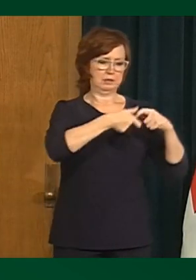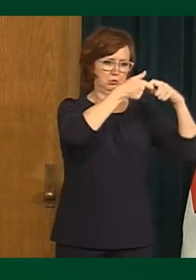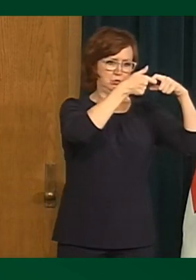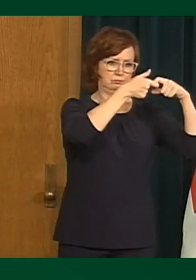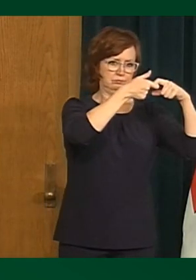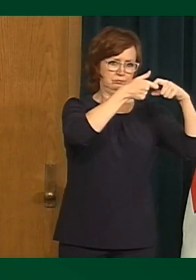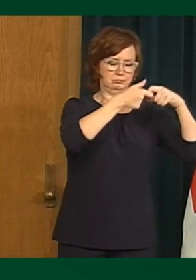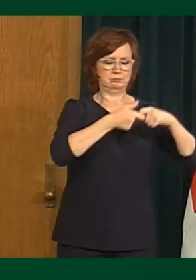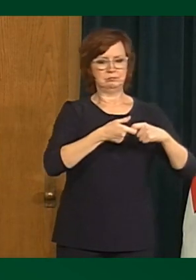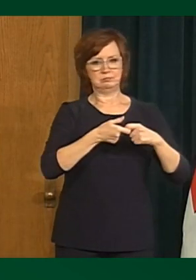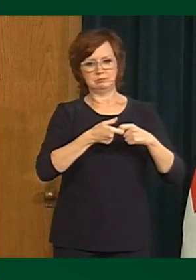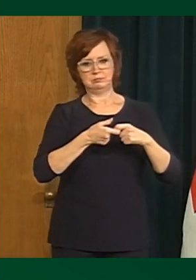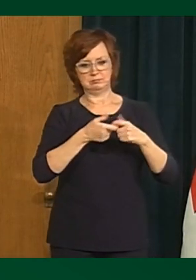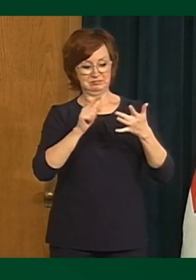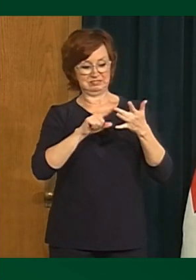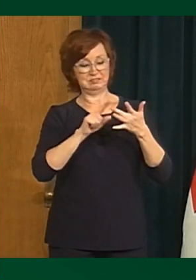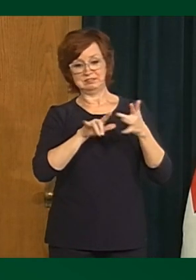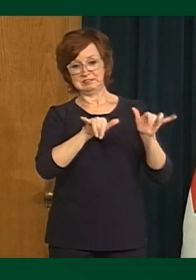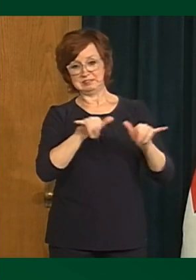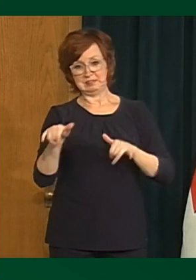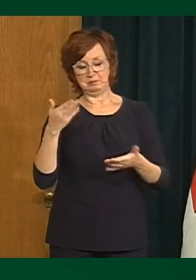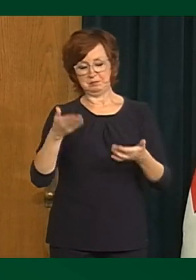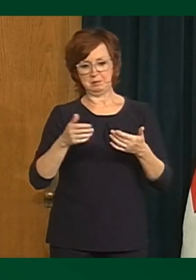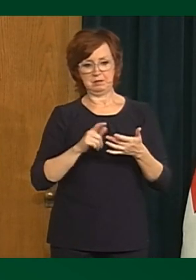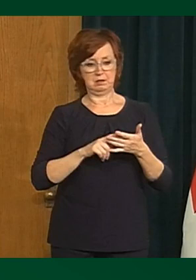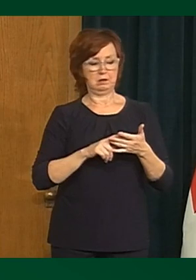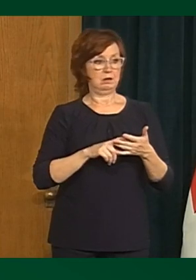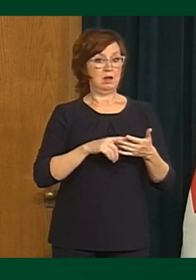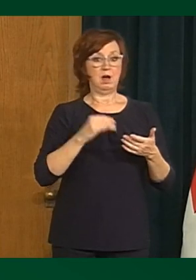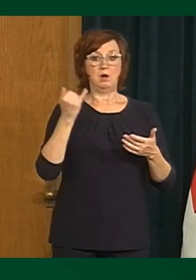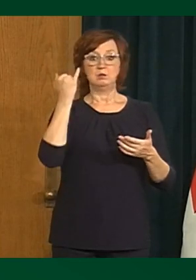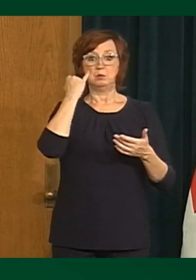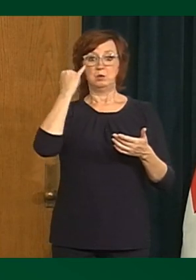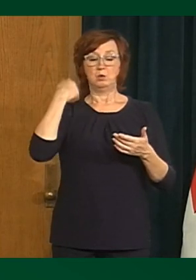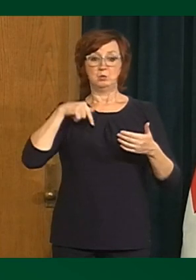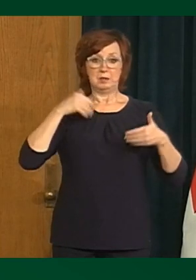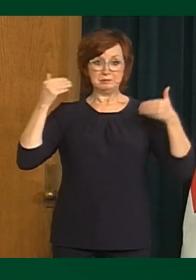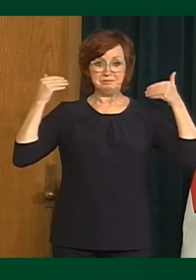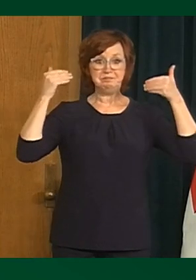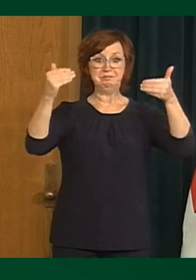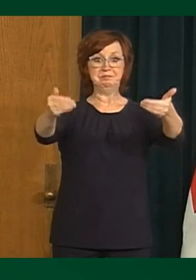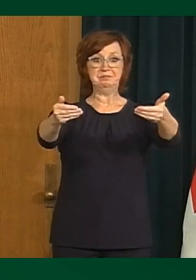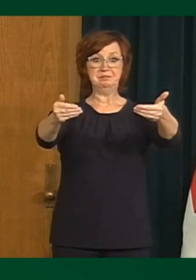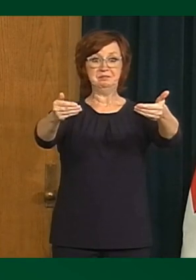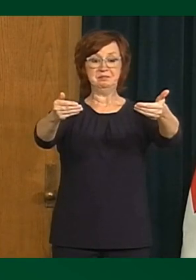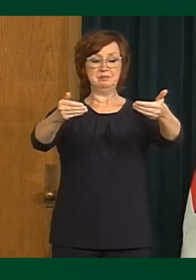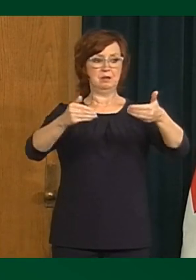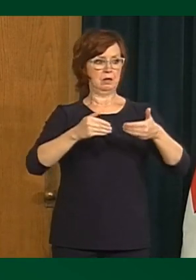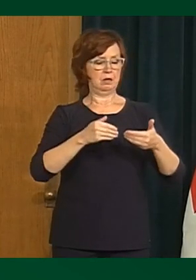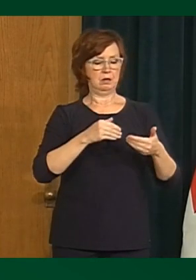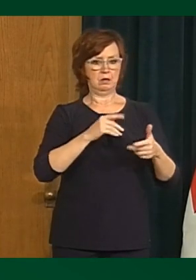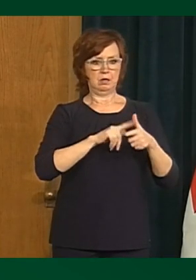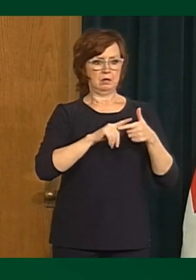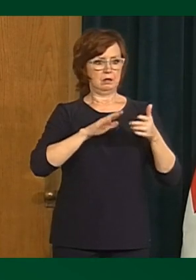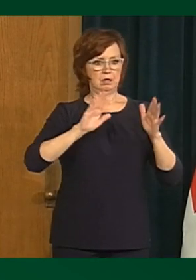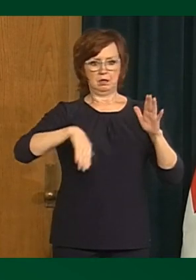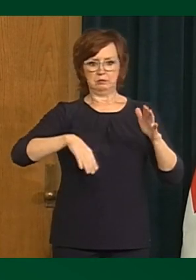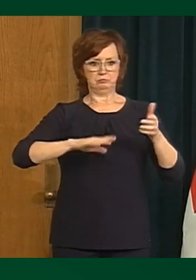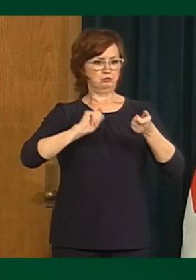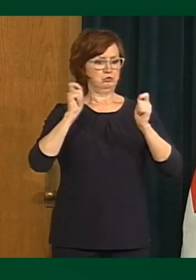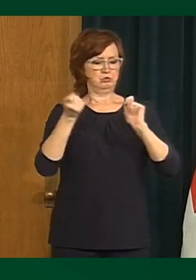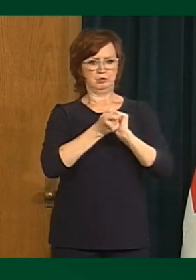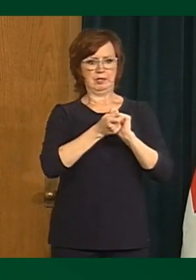In a most unfortunate circumstance, we may actually have to pull back and tighten up in that particular facility or a particular